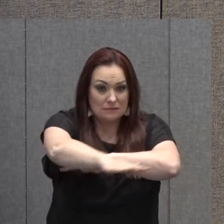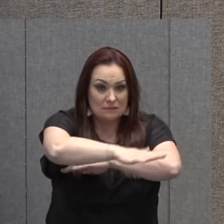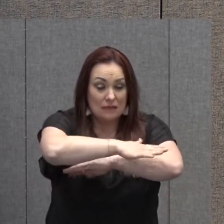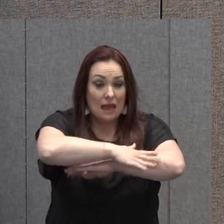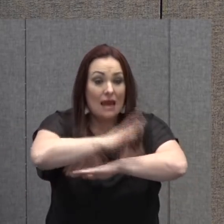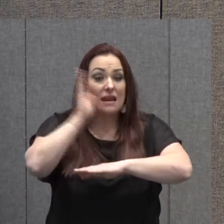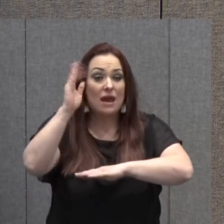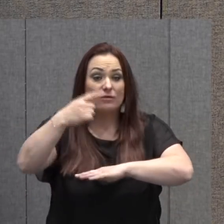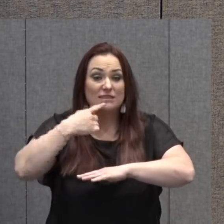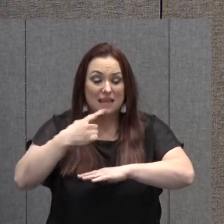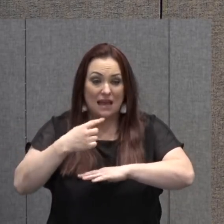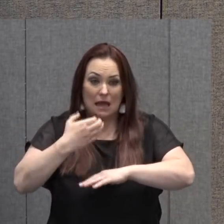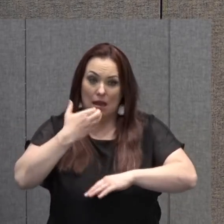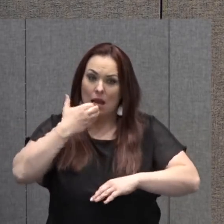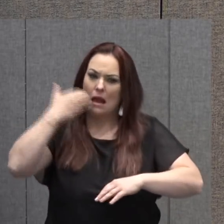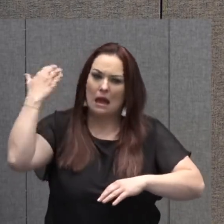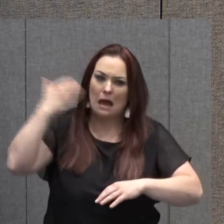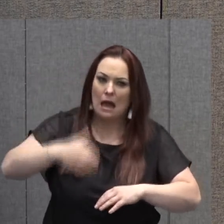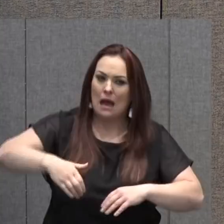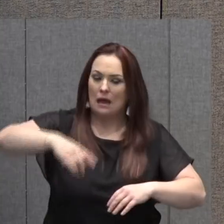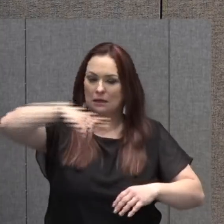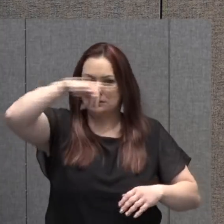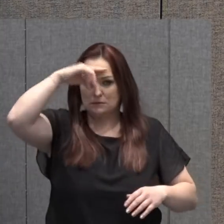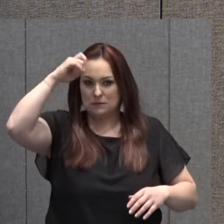and I'm gonna say it's the hot summer.